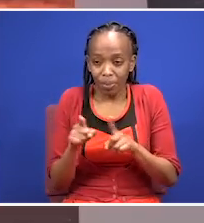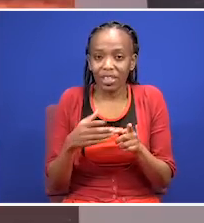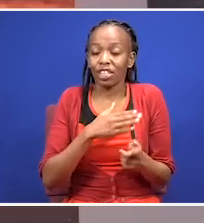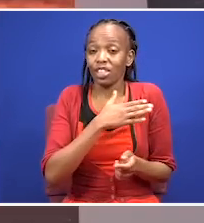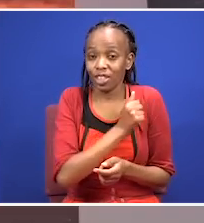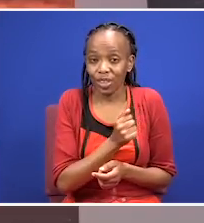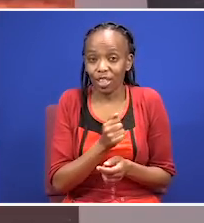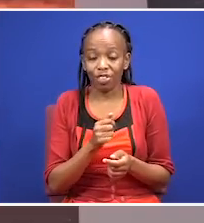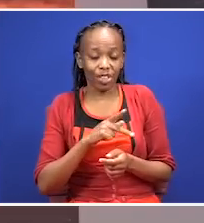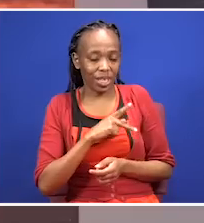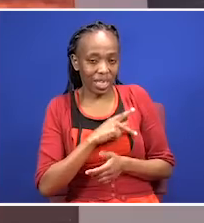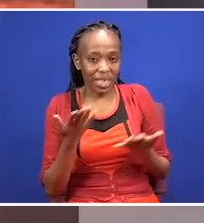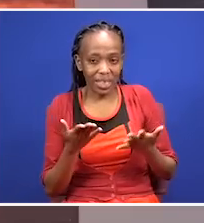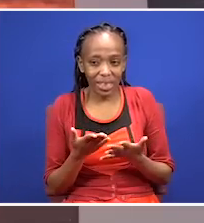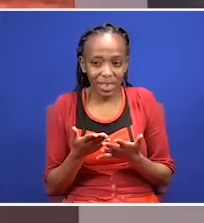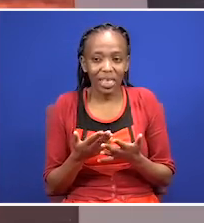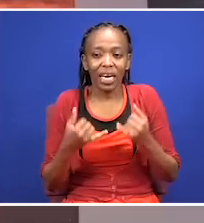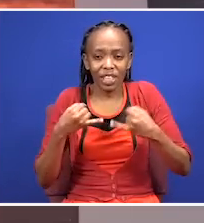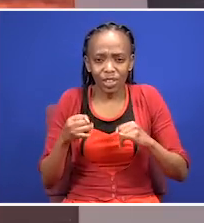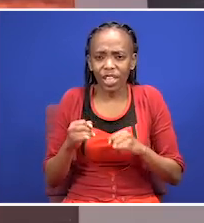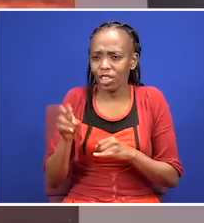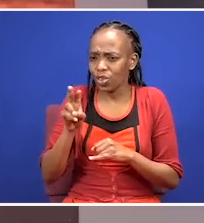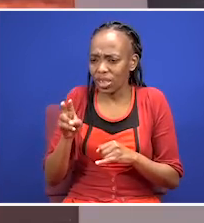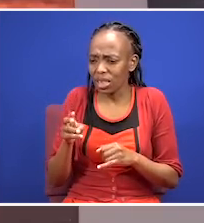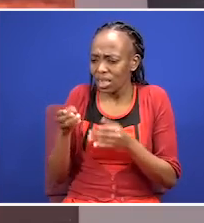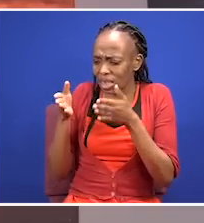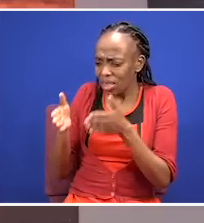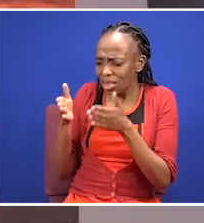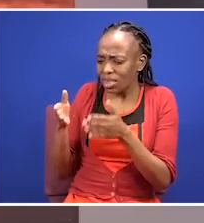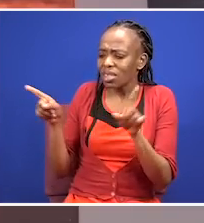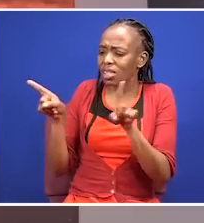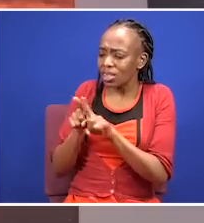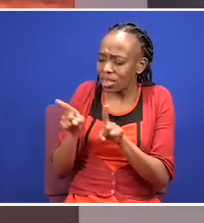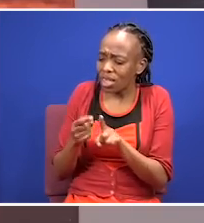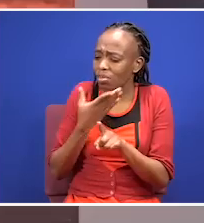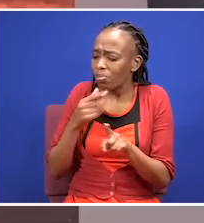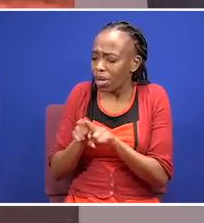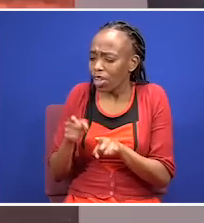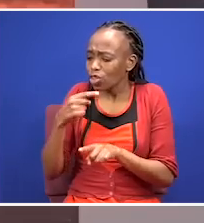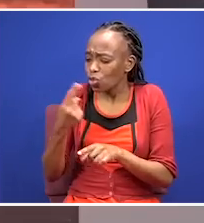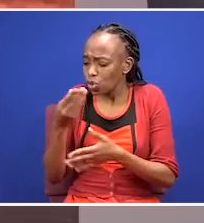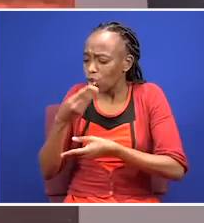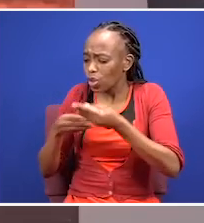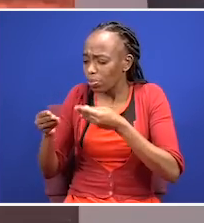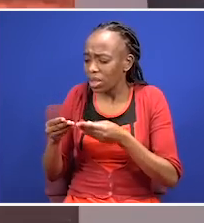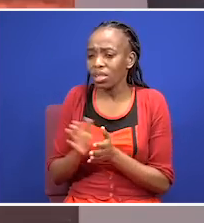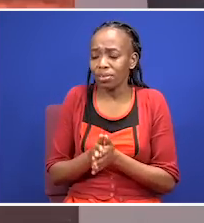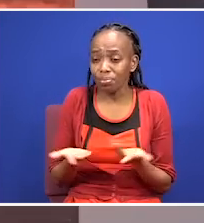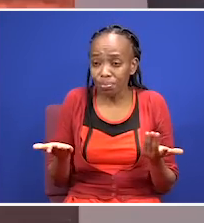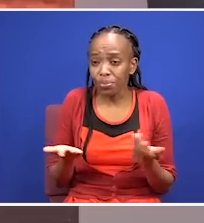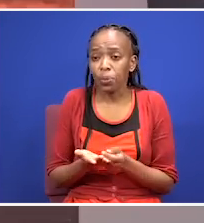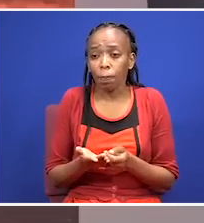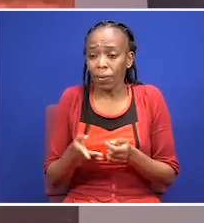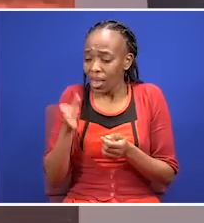joseph being kind or and trying to find out are these the same brothers who sold me to the ishmaelites